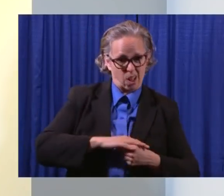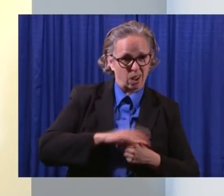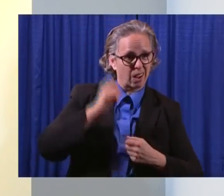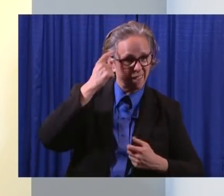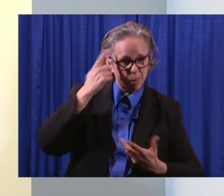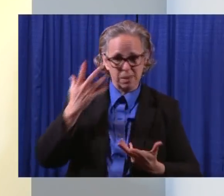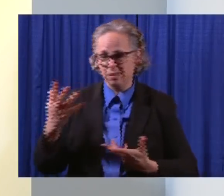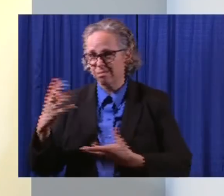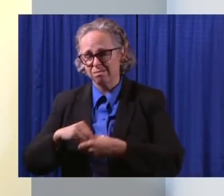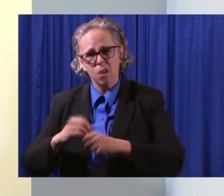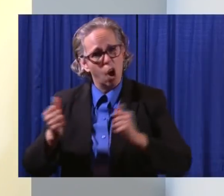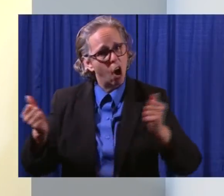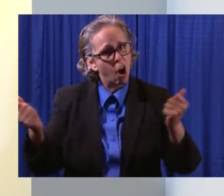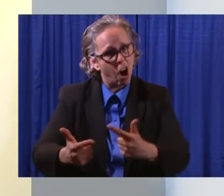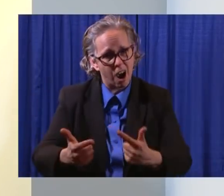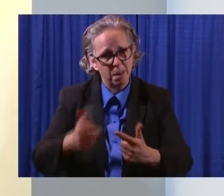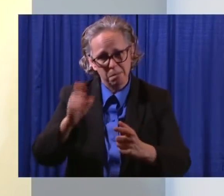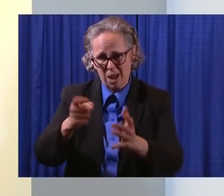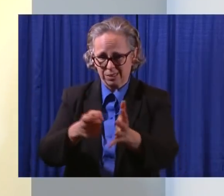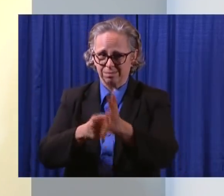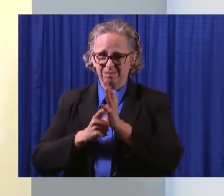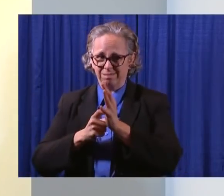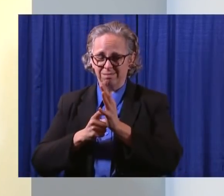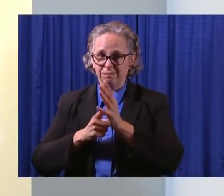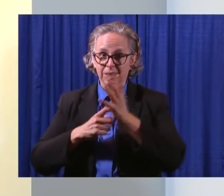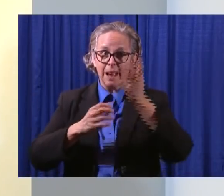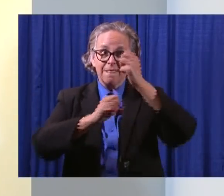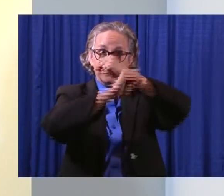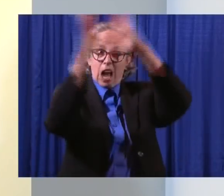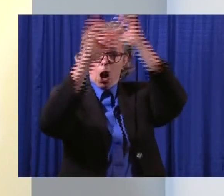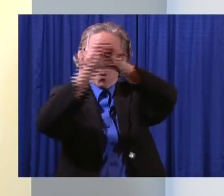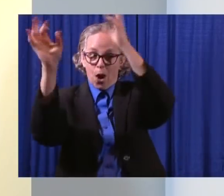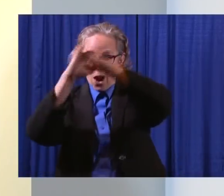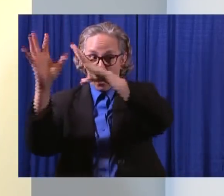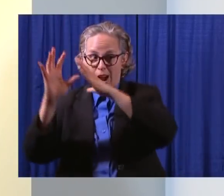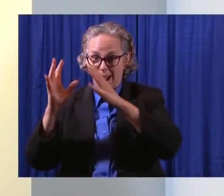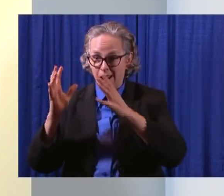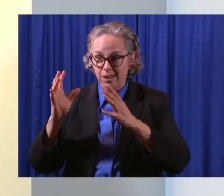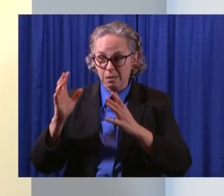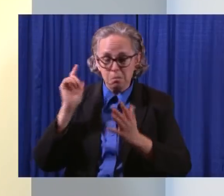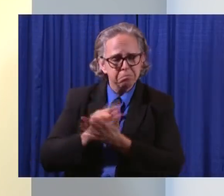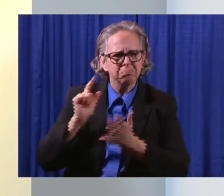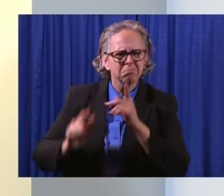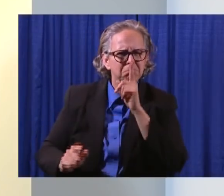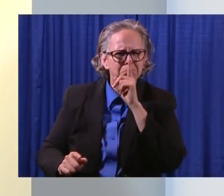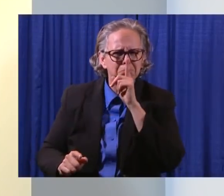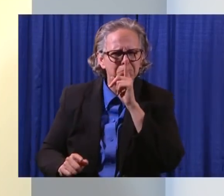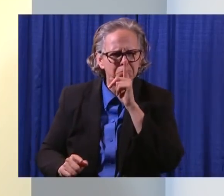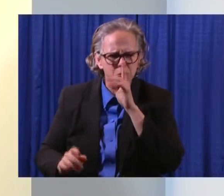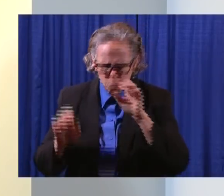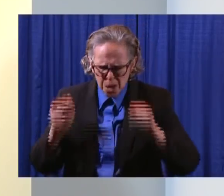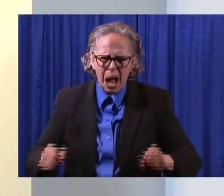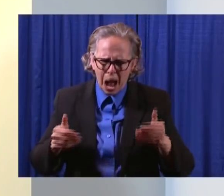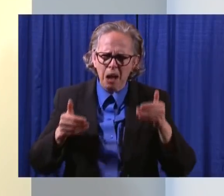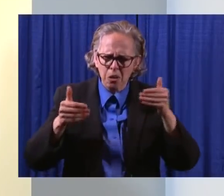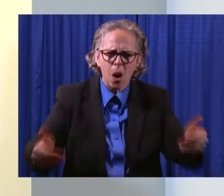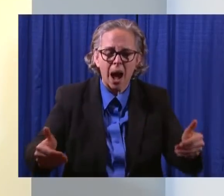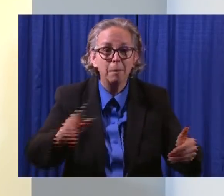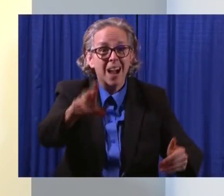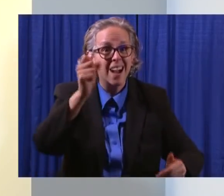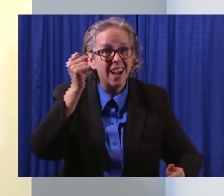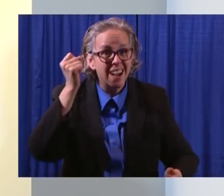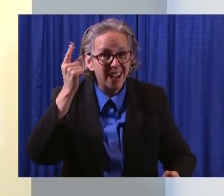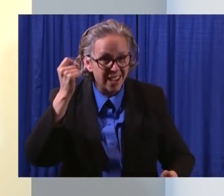Fireworks shows are not prohibited. They can proceed, but what we're encouraging is, or what we're